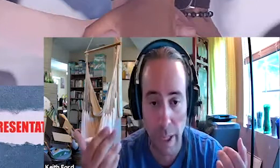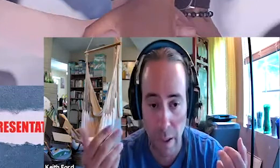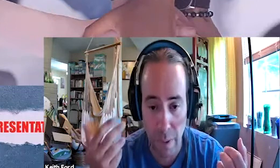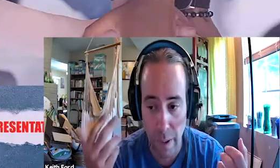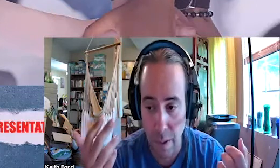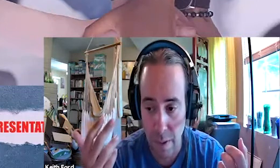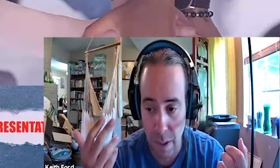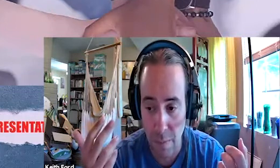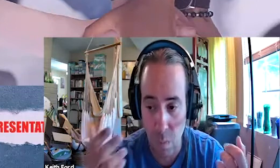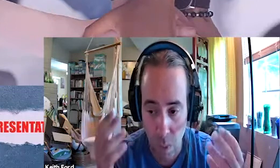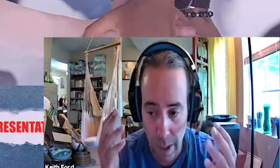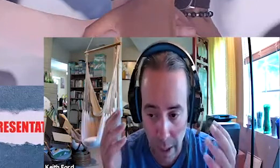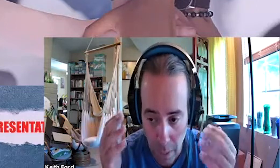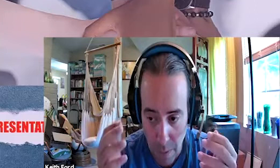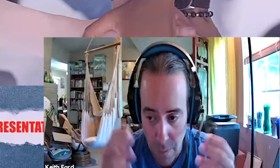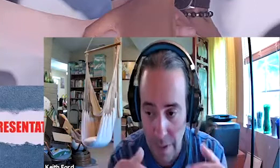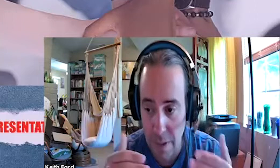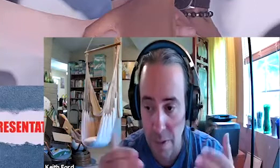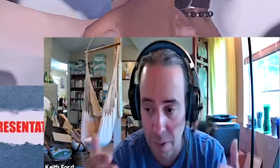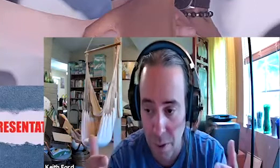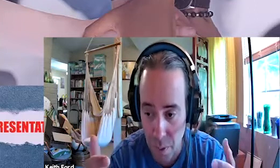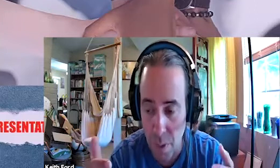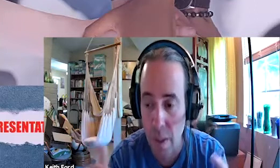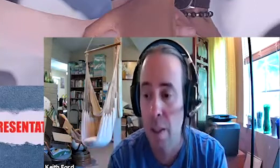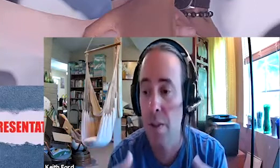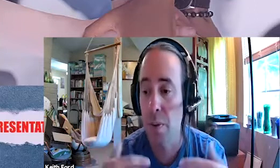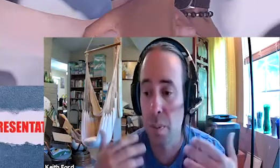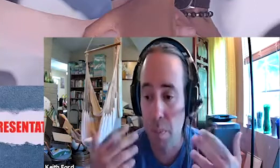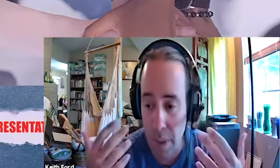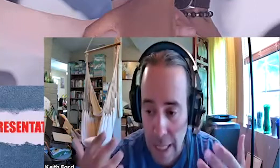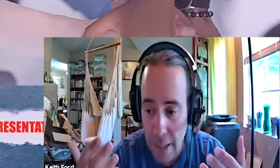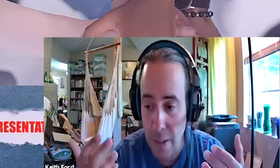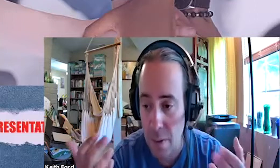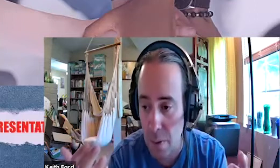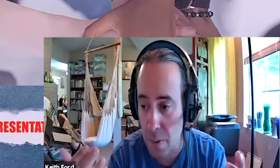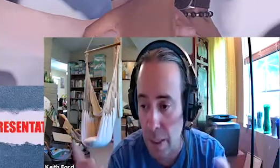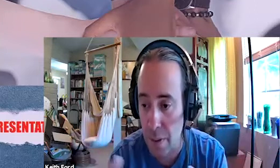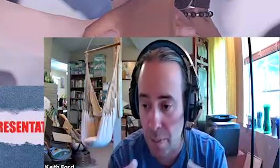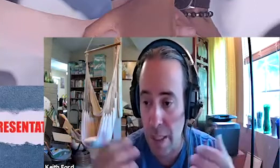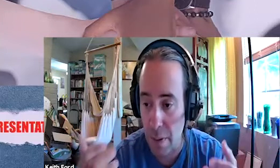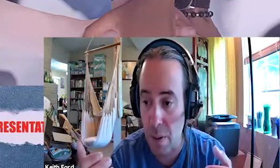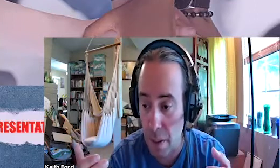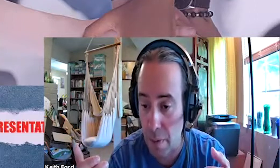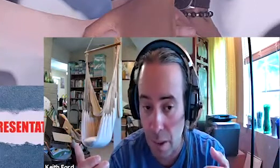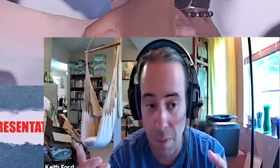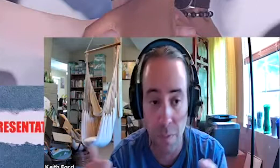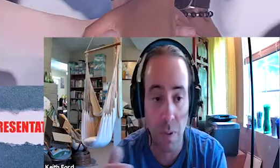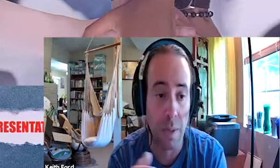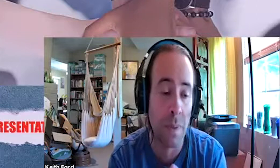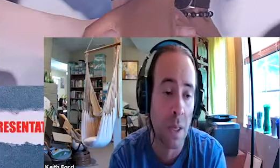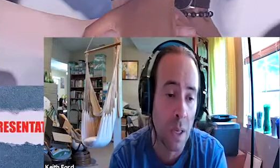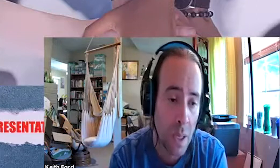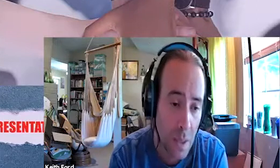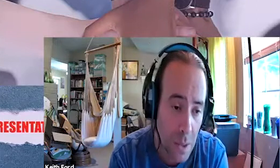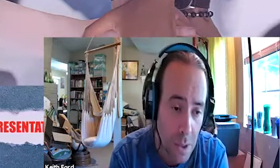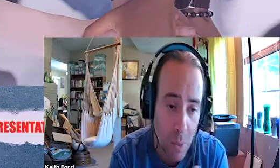very aware and very cognizant of what our defenses do to protect students and to protect the learning environment for